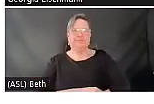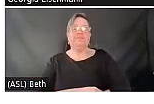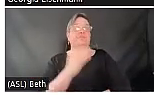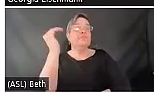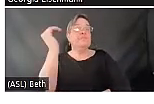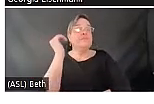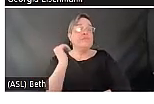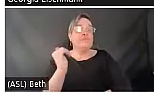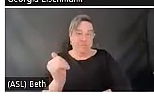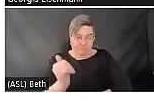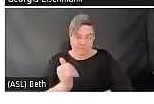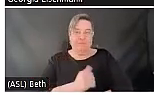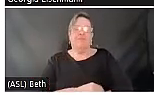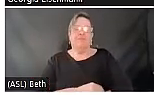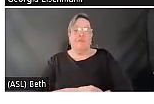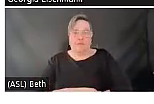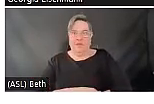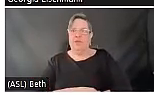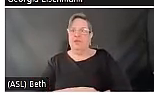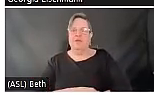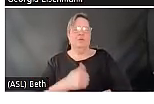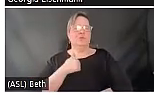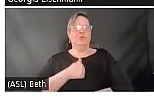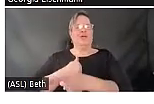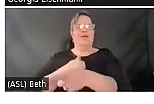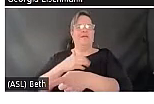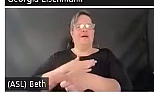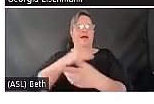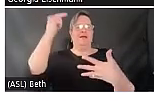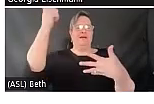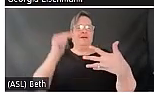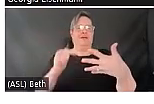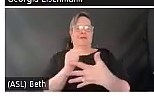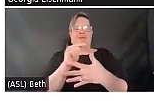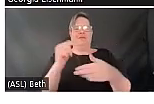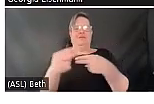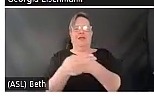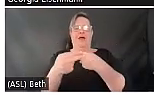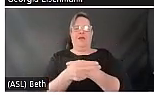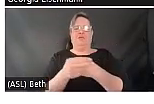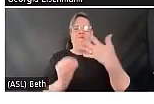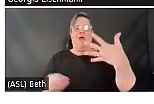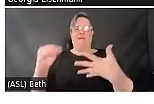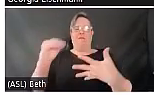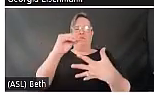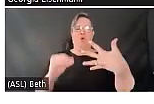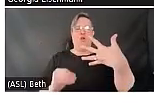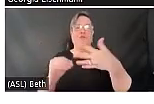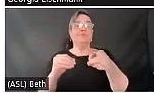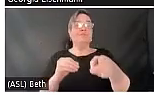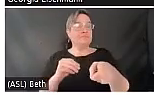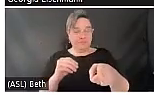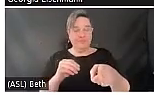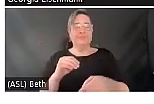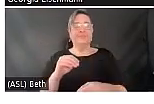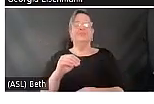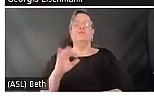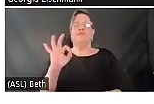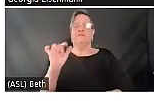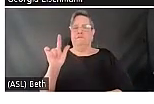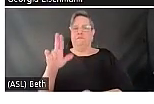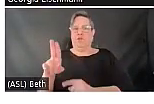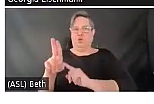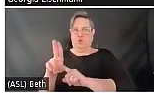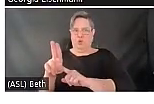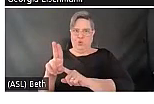Okay, so I'm going to touch, sorry, I think my slides were out of order here. So this is the influenza vaccine slide, and we want to talk about touching